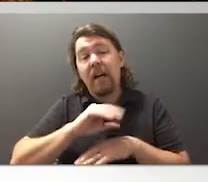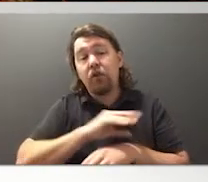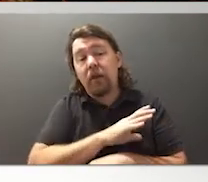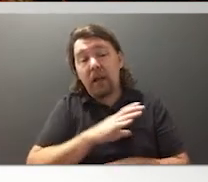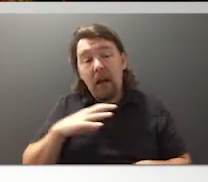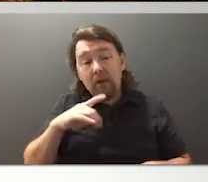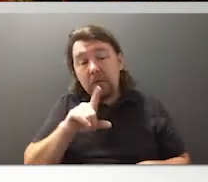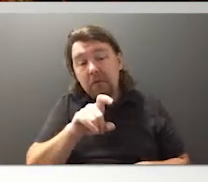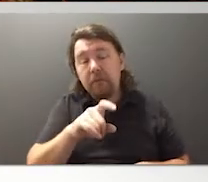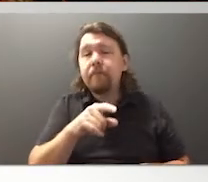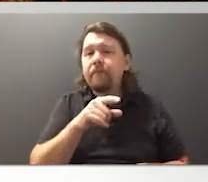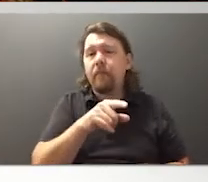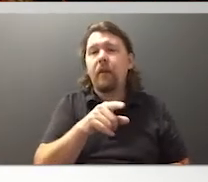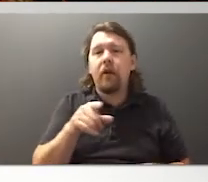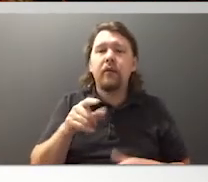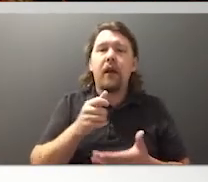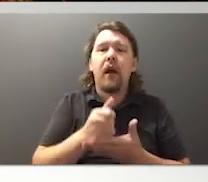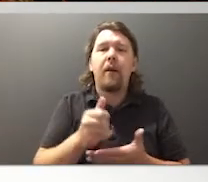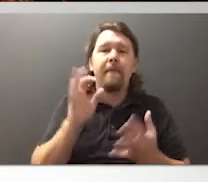give feedback to that handbook.